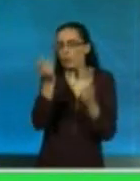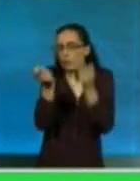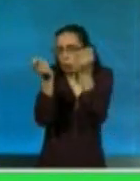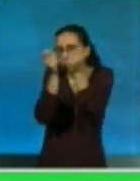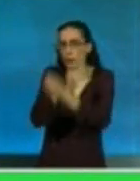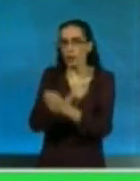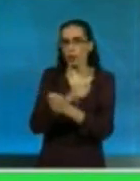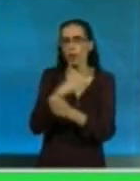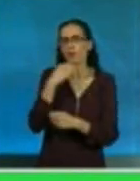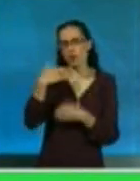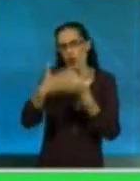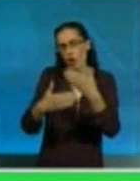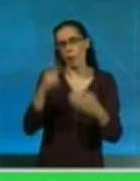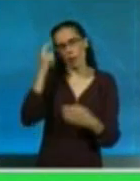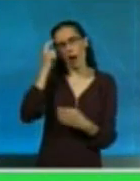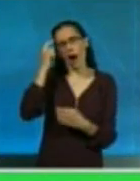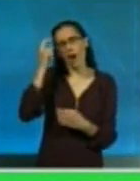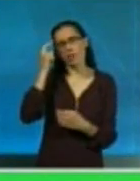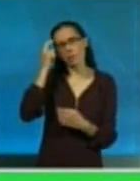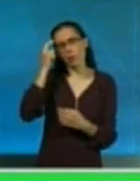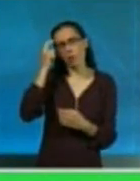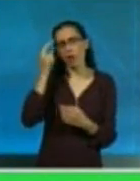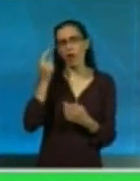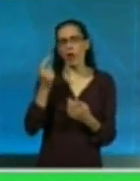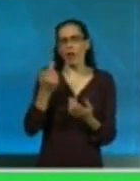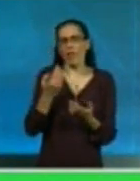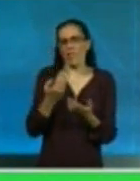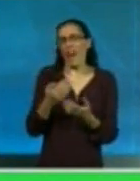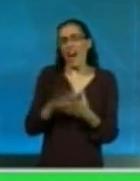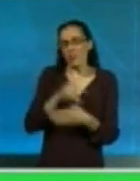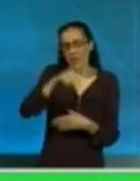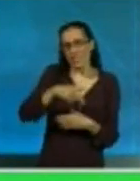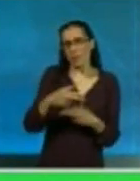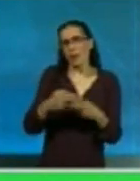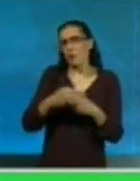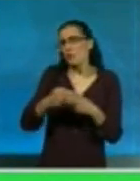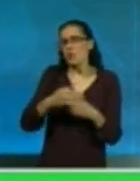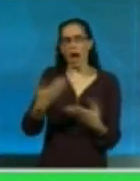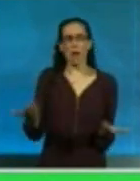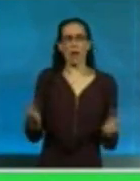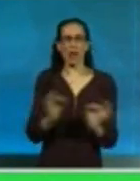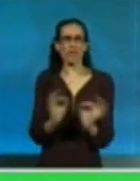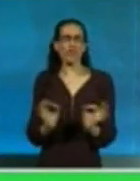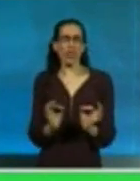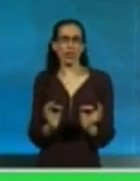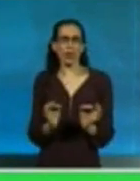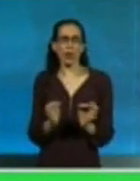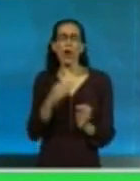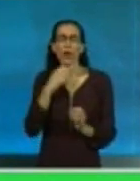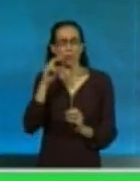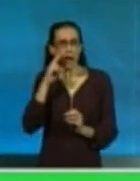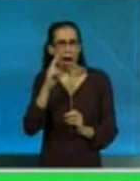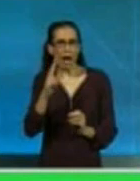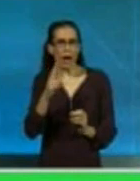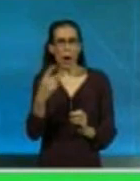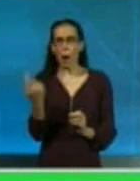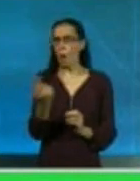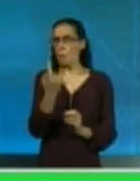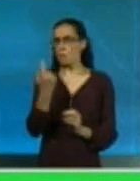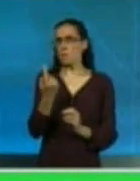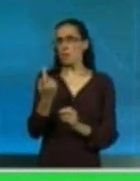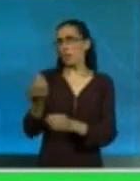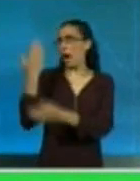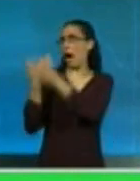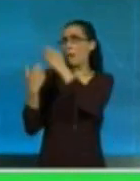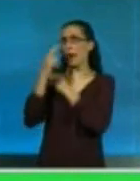l-aħwa il-poplu Marsi użat, niġu poplu Marsi jintegru. U ħallewkom id-differenza, u ħallewkom milli kif jivvota nannu u l-buż